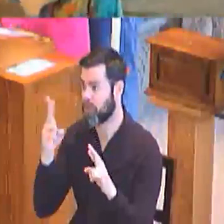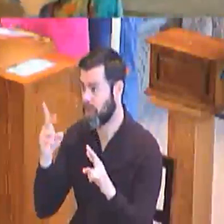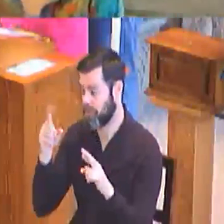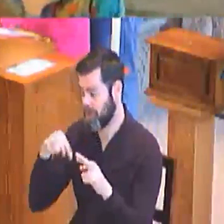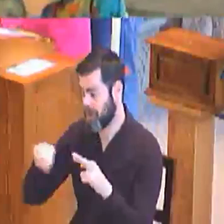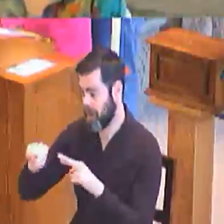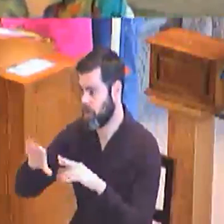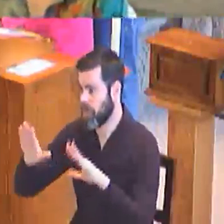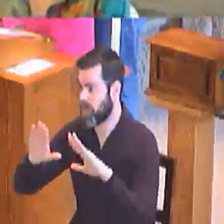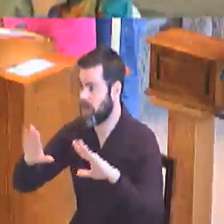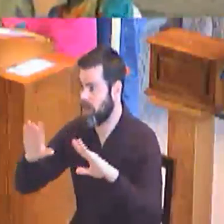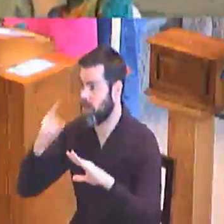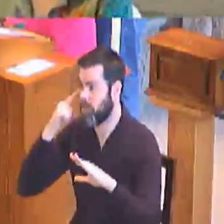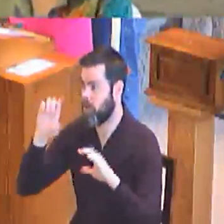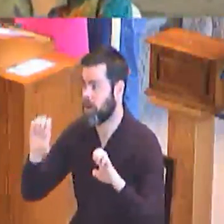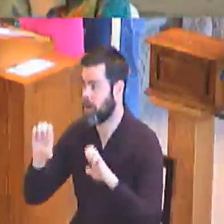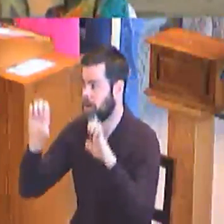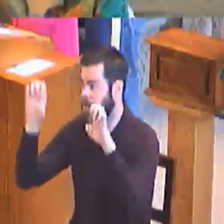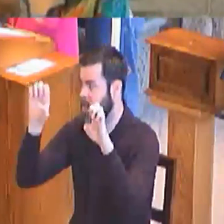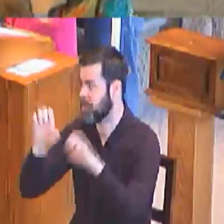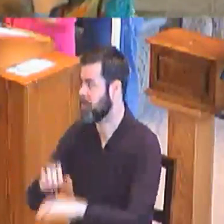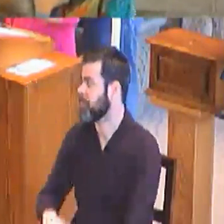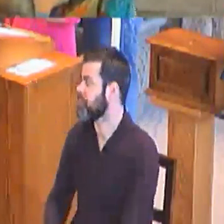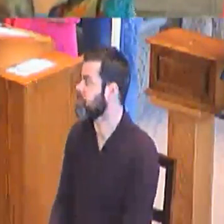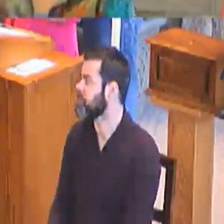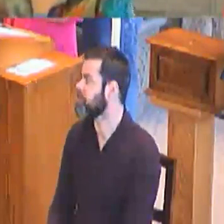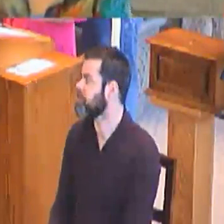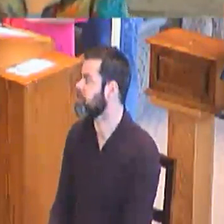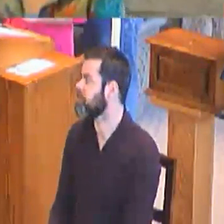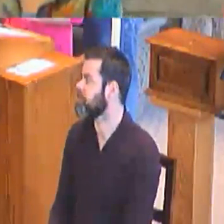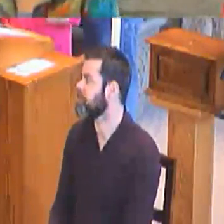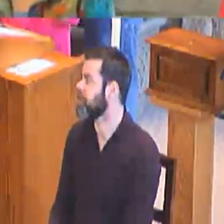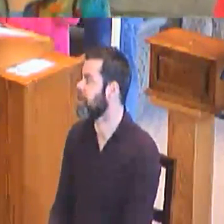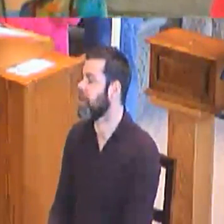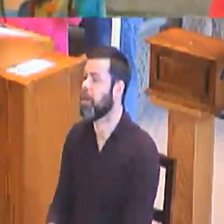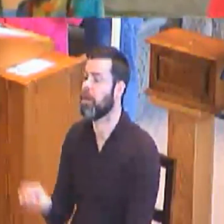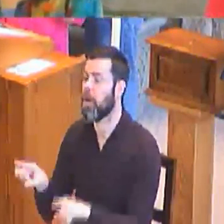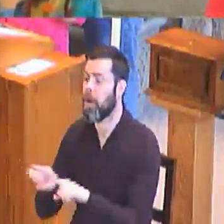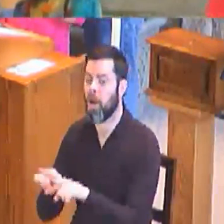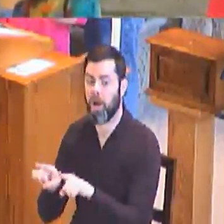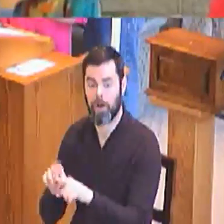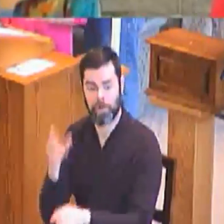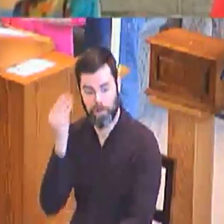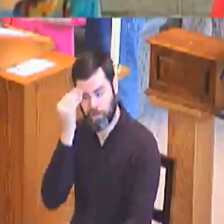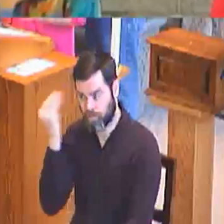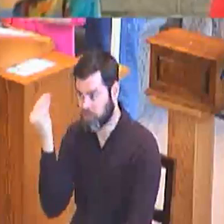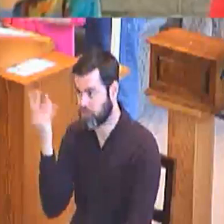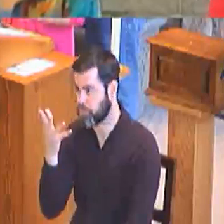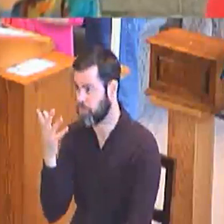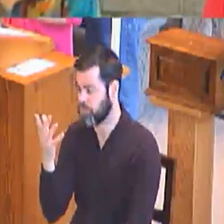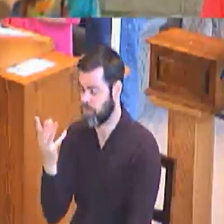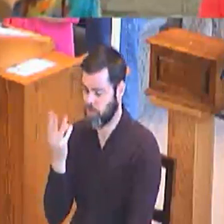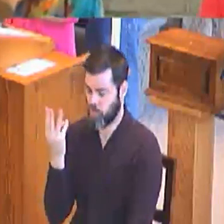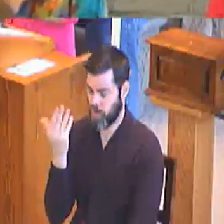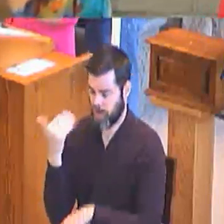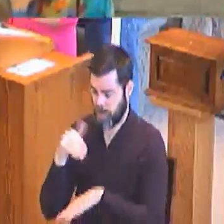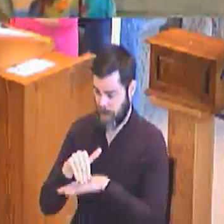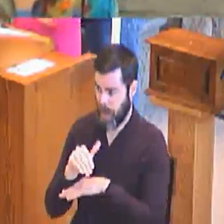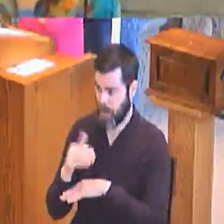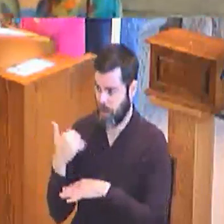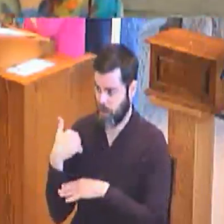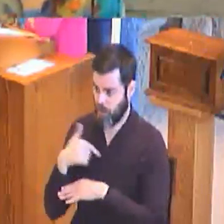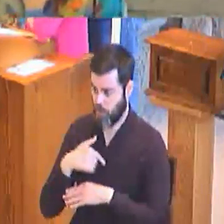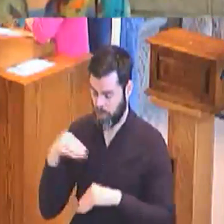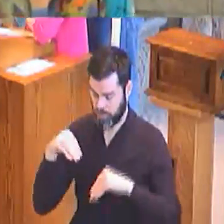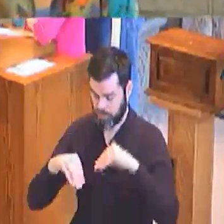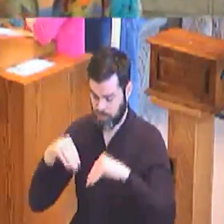Sunday as well for Easter. And then I can't let the day pass without letting you know that we did our packing on Wednesday night of hygiene kits.